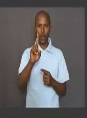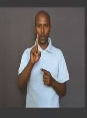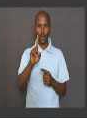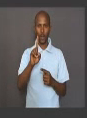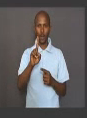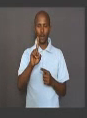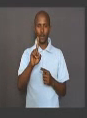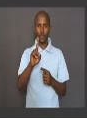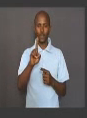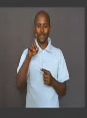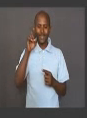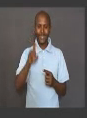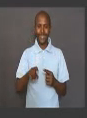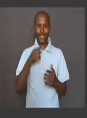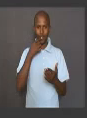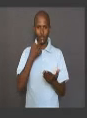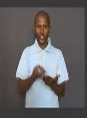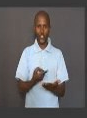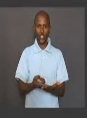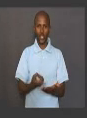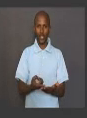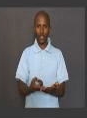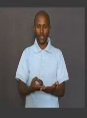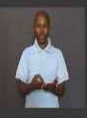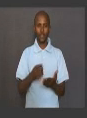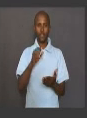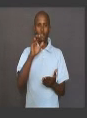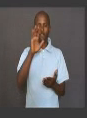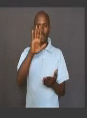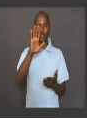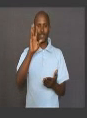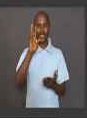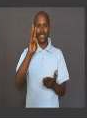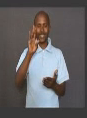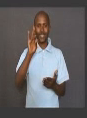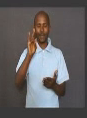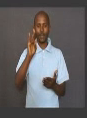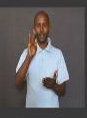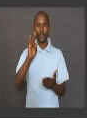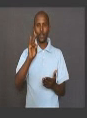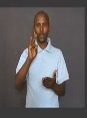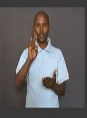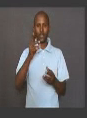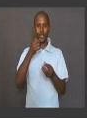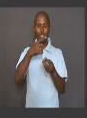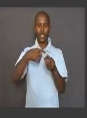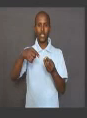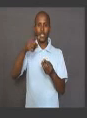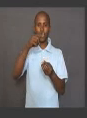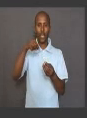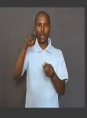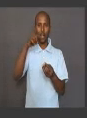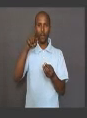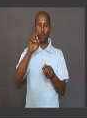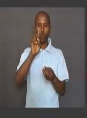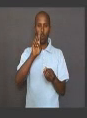pies, he's eaten just 1. Now we add our frequency numbers. The answer is 10.